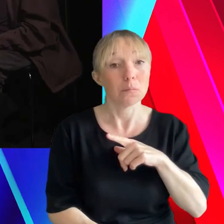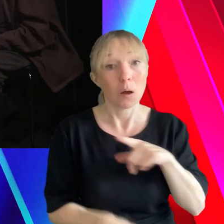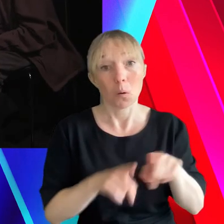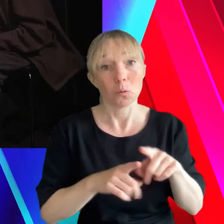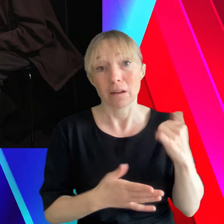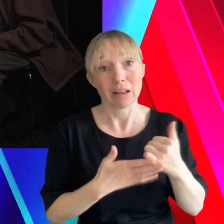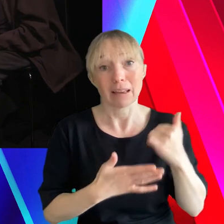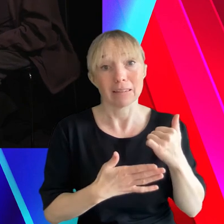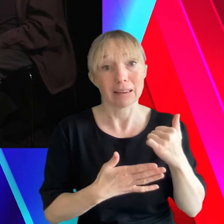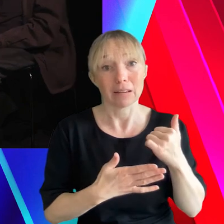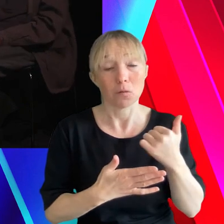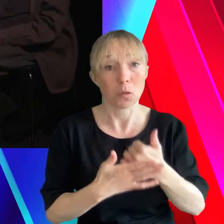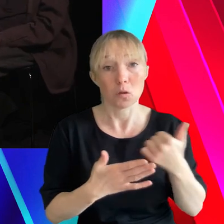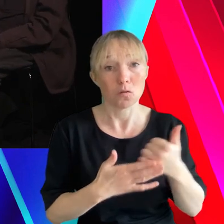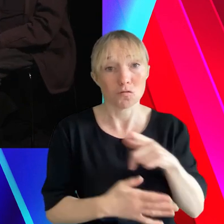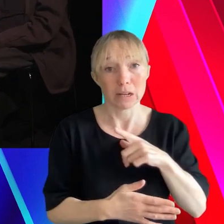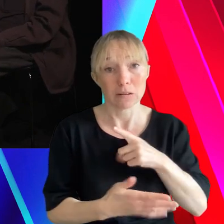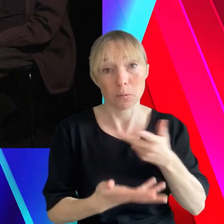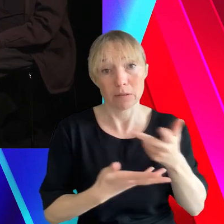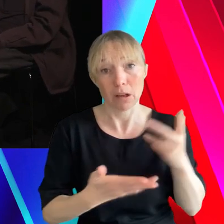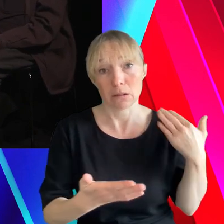all the usual reasons we've talked about.